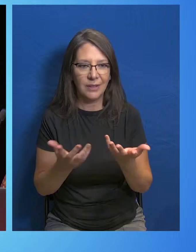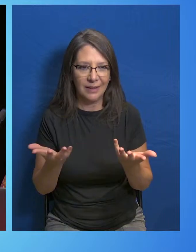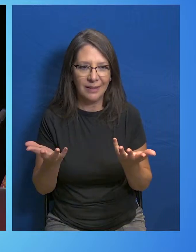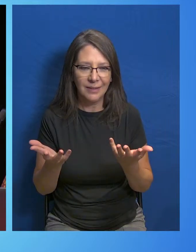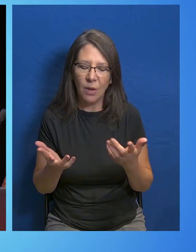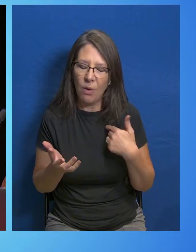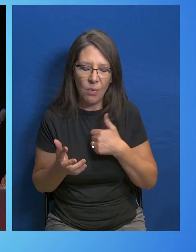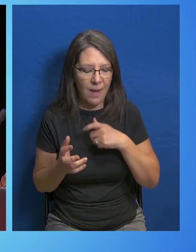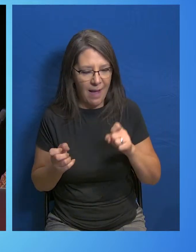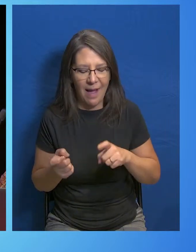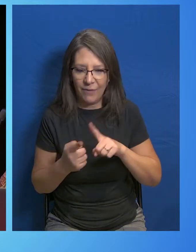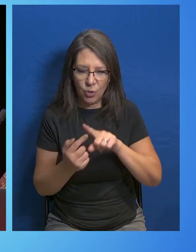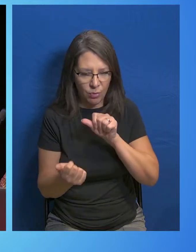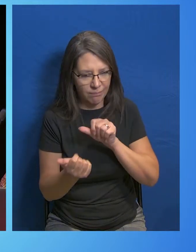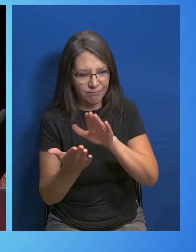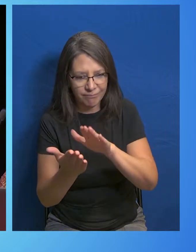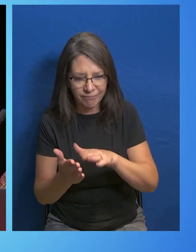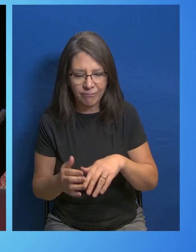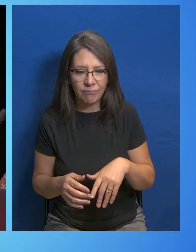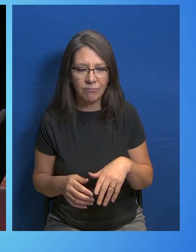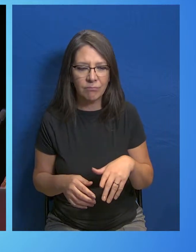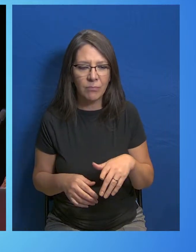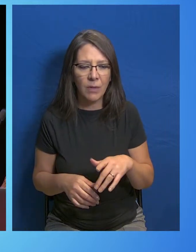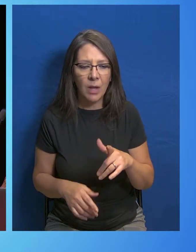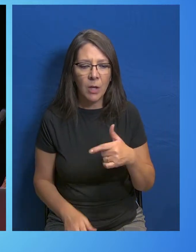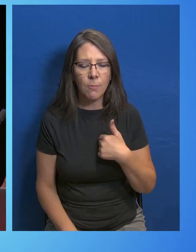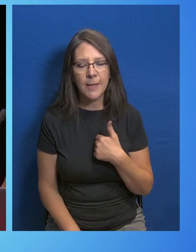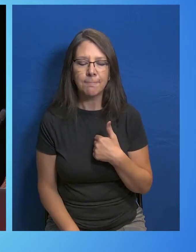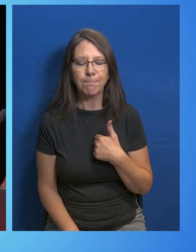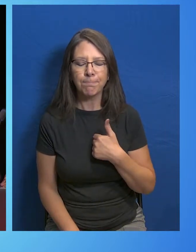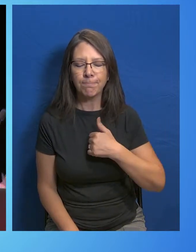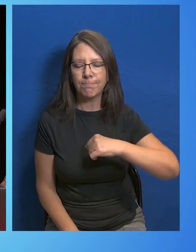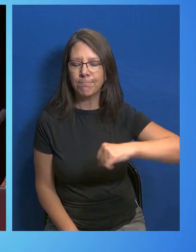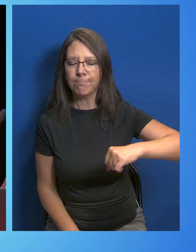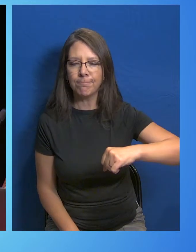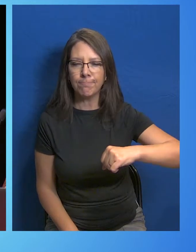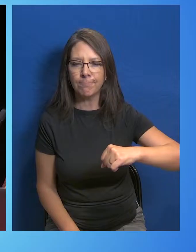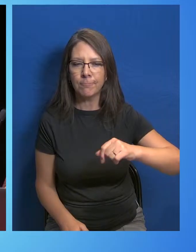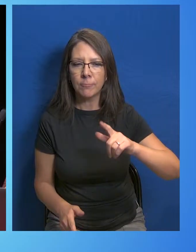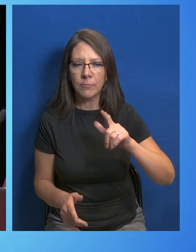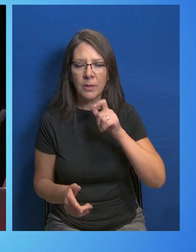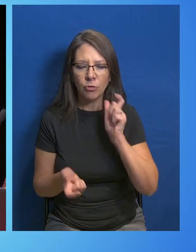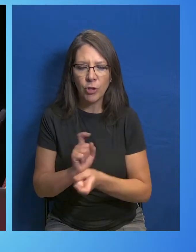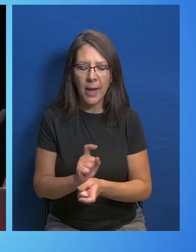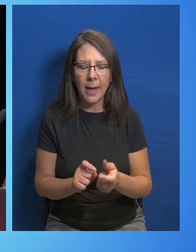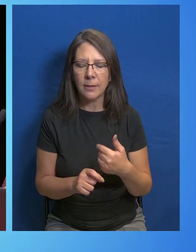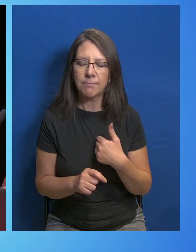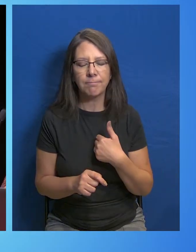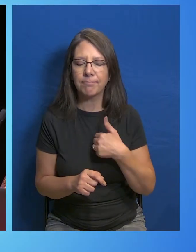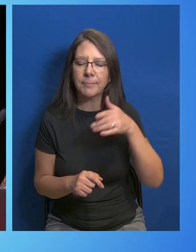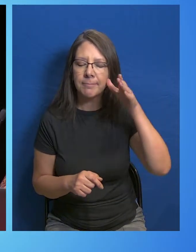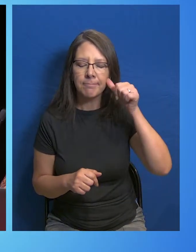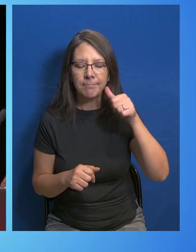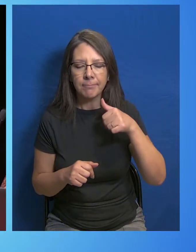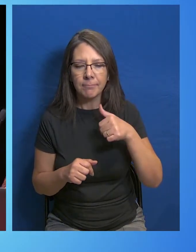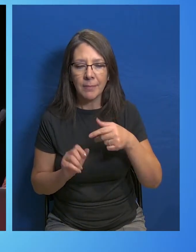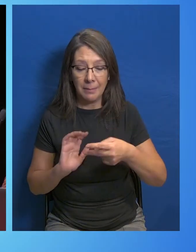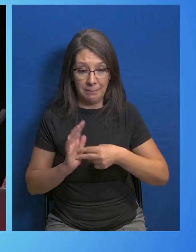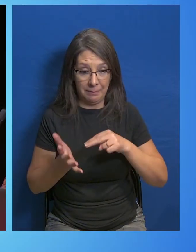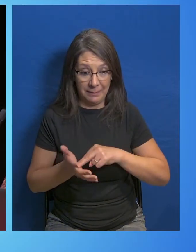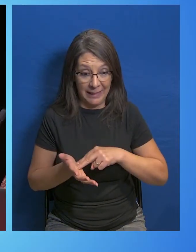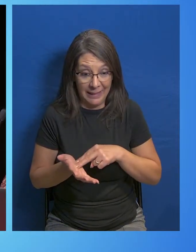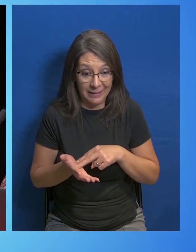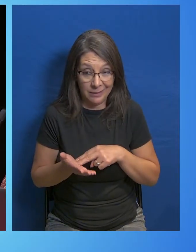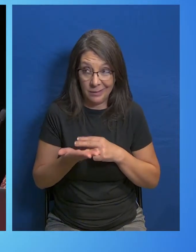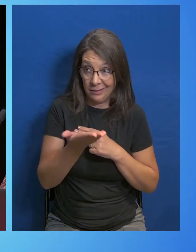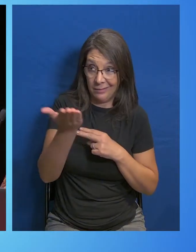Passive resistance to changes within ASDB or strict adherence to some outdated processes will only put decisions about what